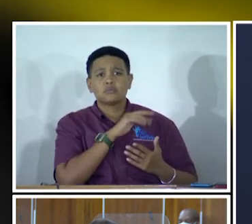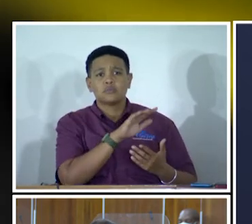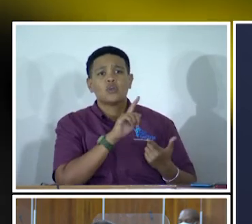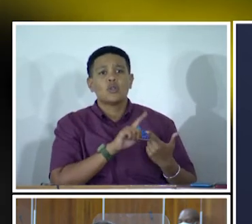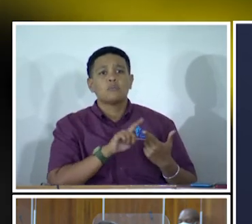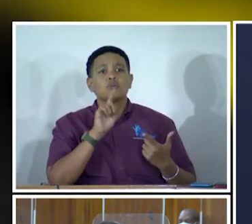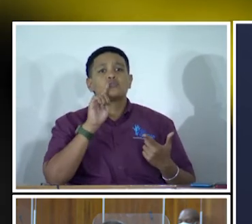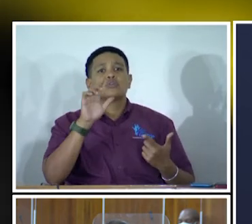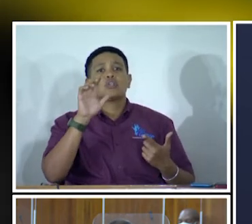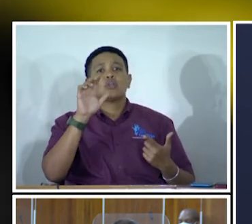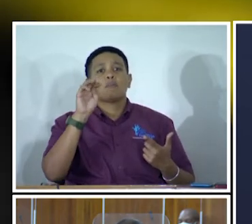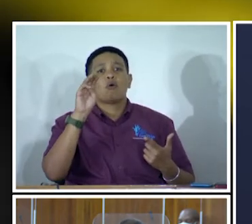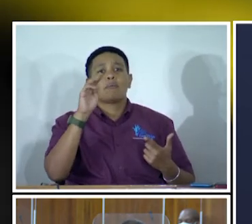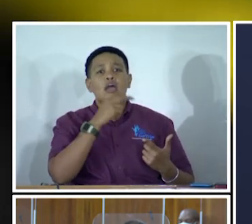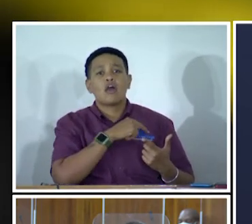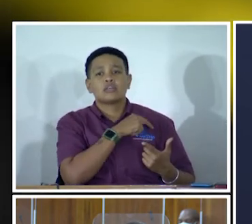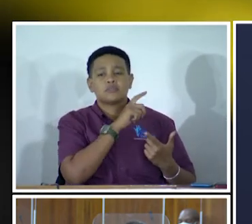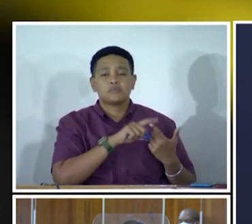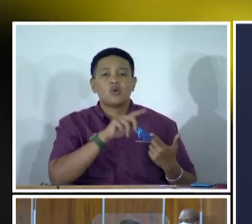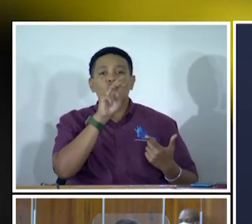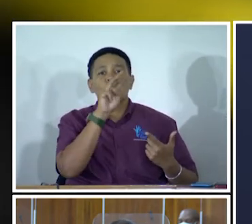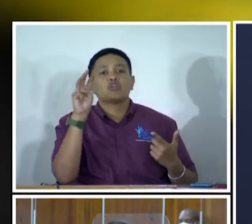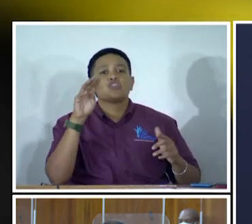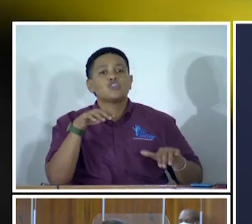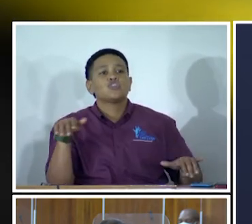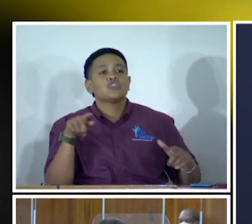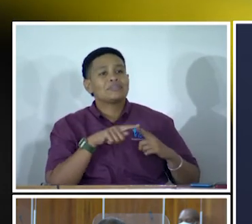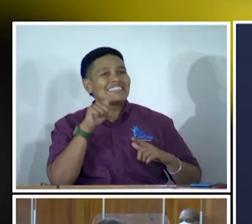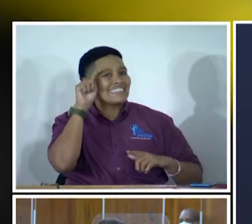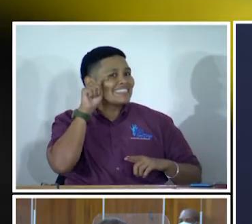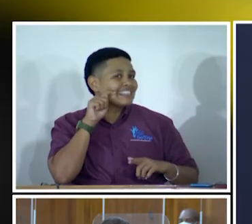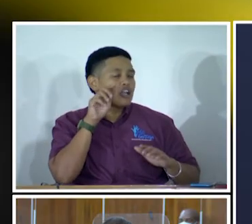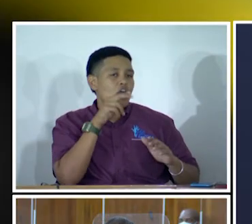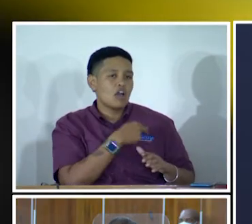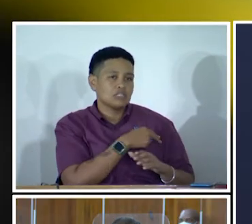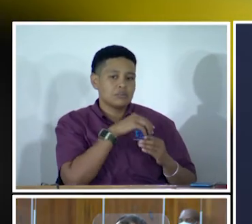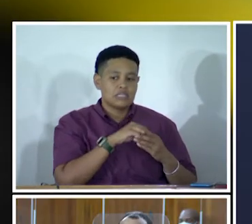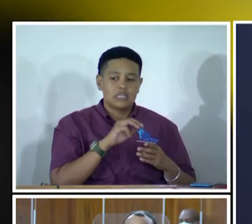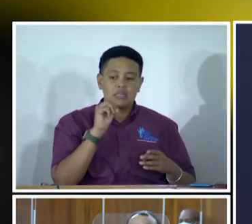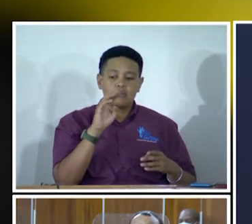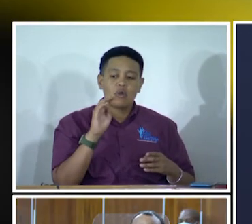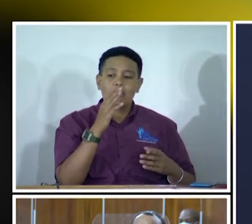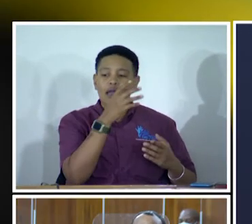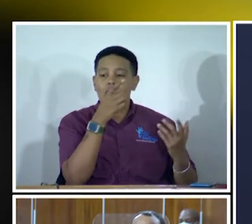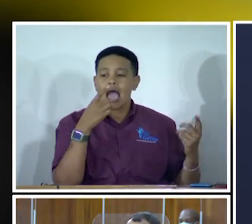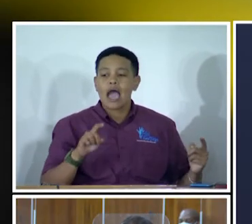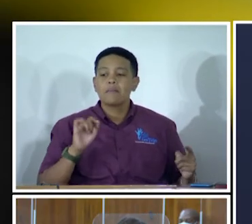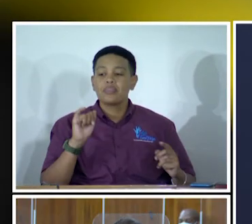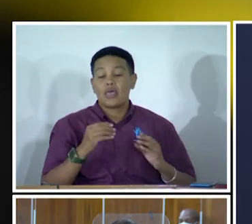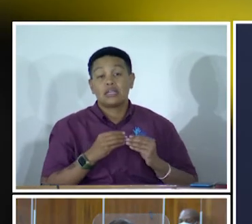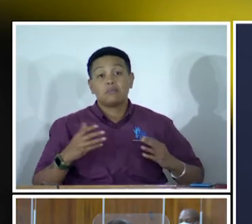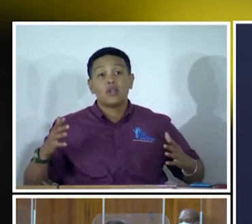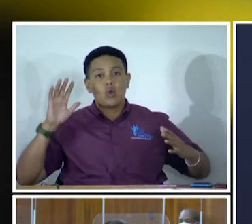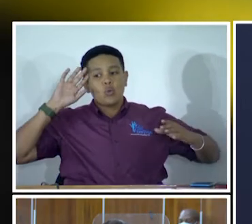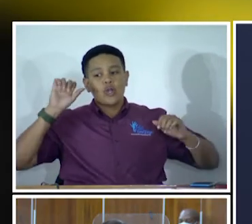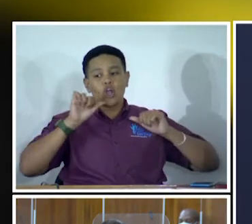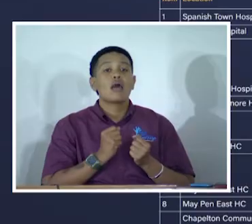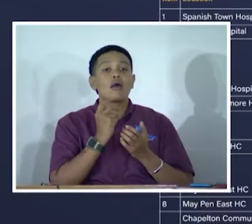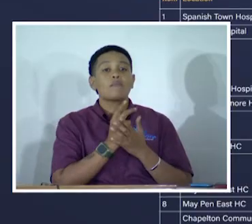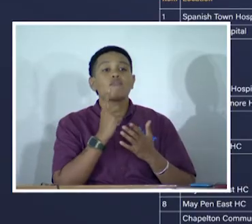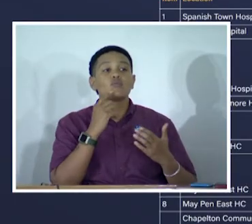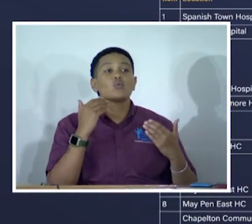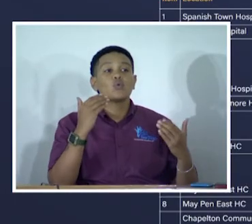also the Cornwall Regional and Western Children and Adolescent Hospital in Montego Bay, though that build-out will continue over